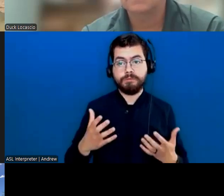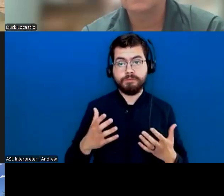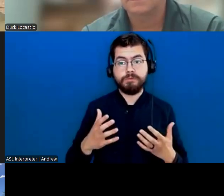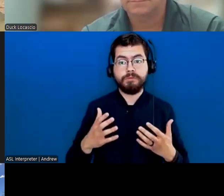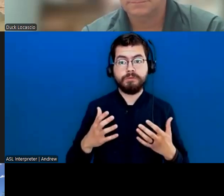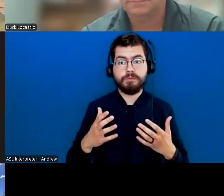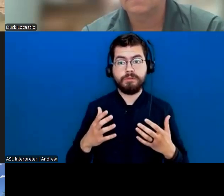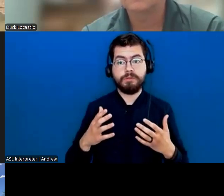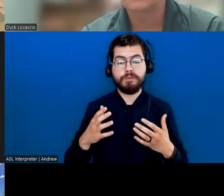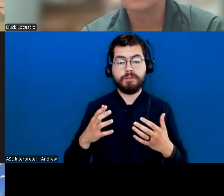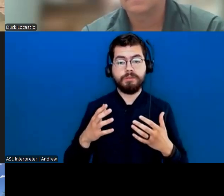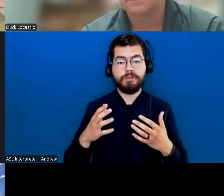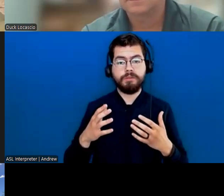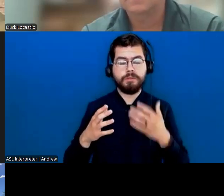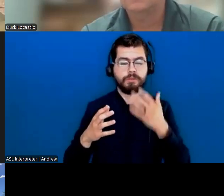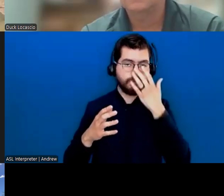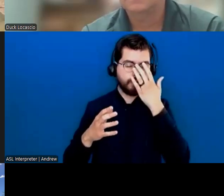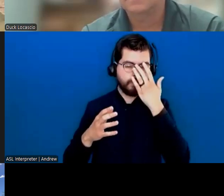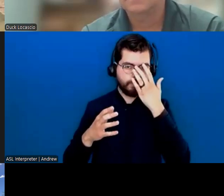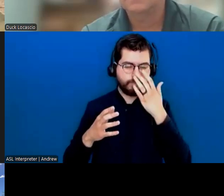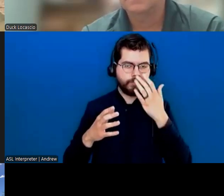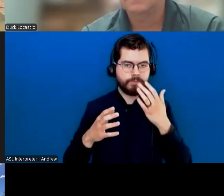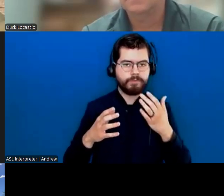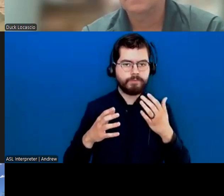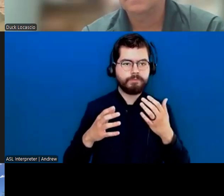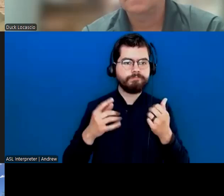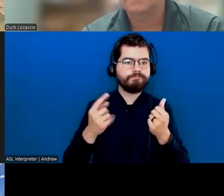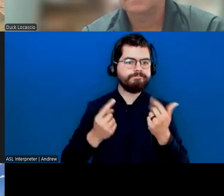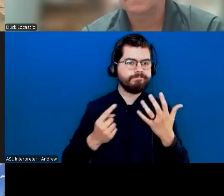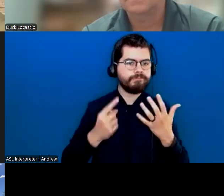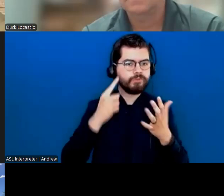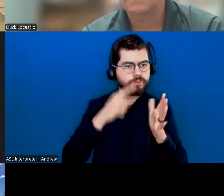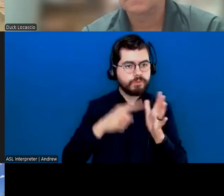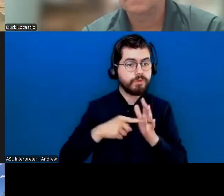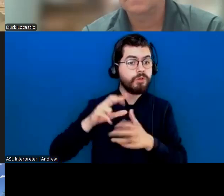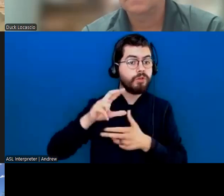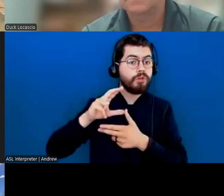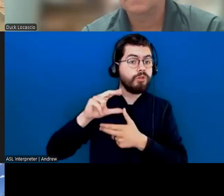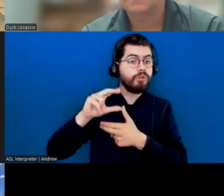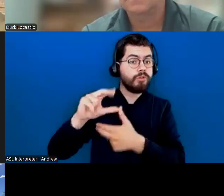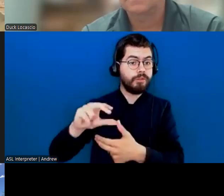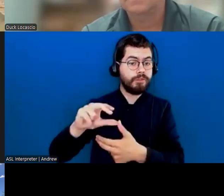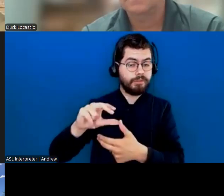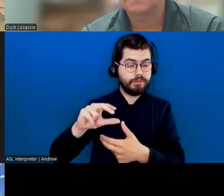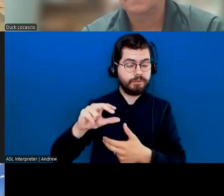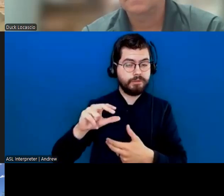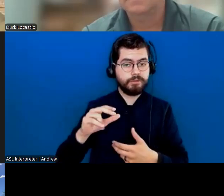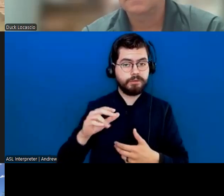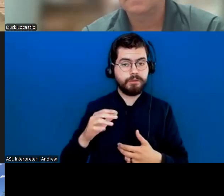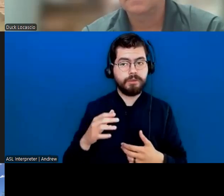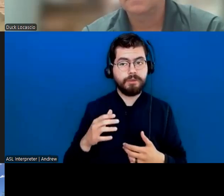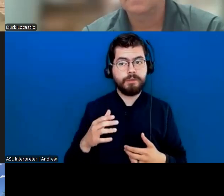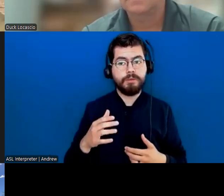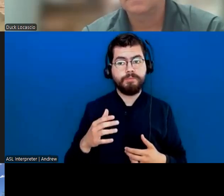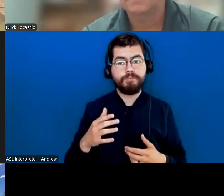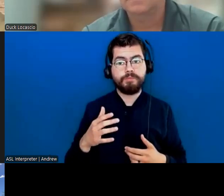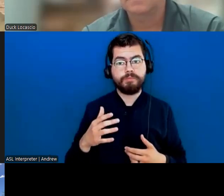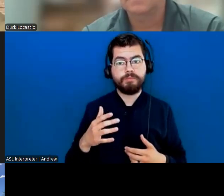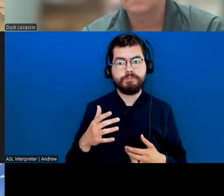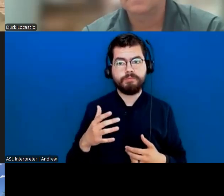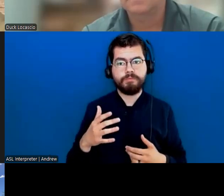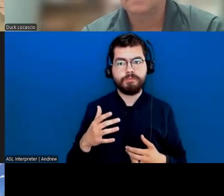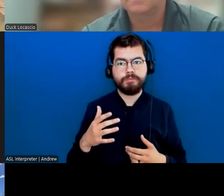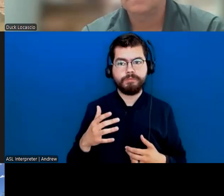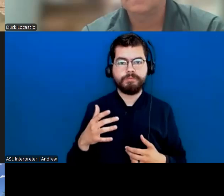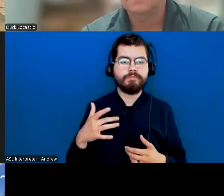final harvest. So with things like hurricanes, I'm often tasked afterwards. There's been a hurricane, there have